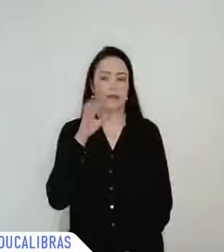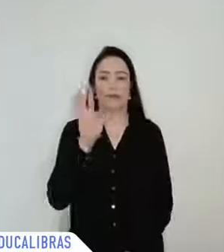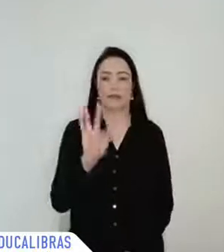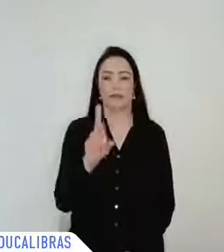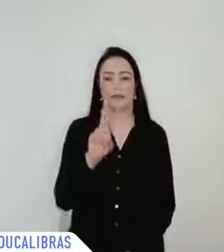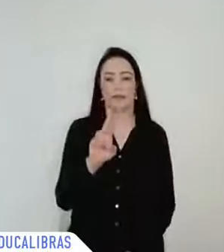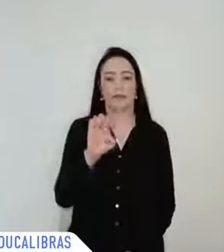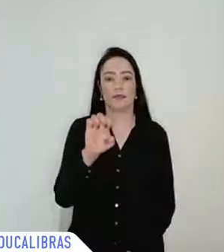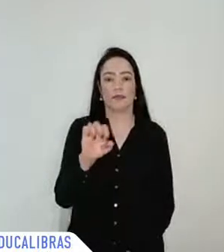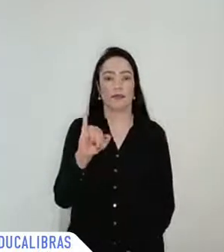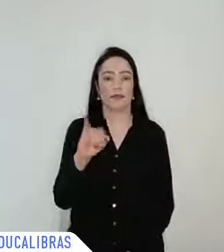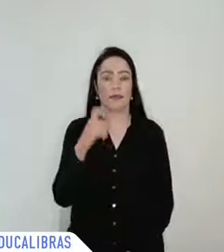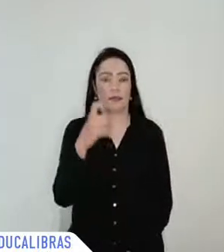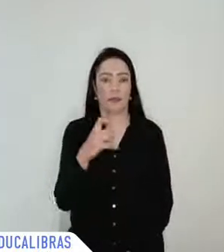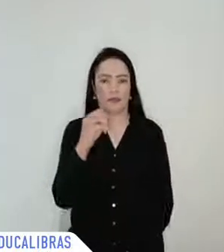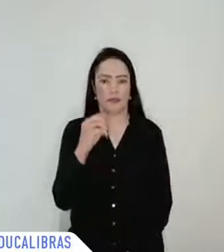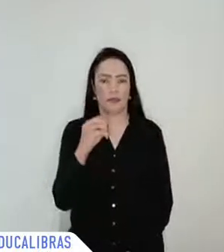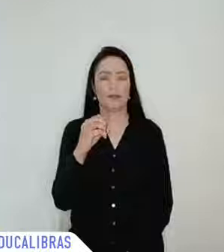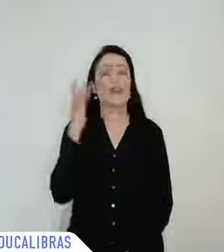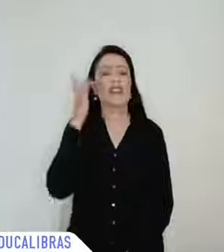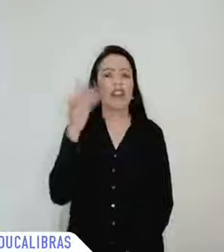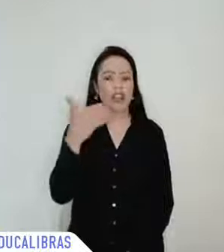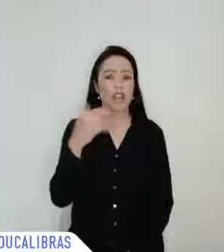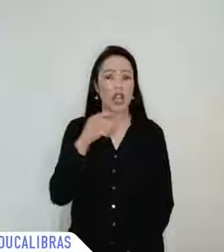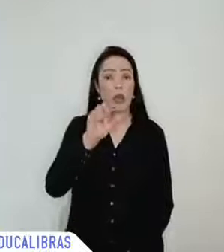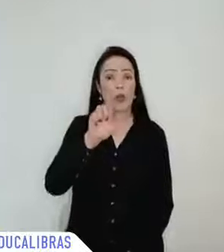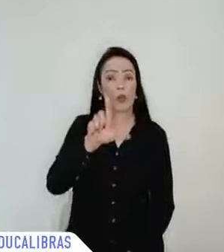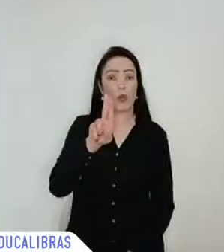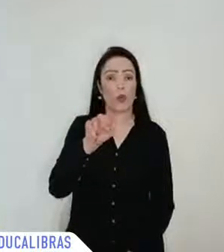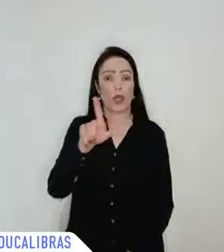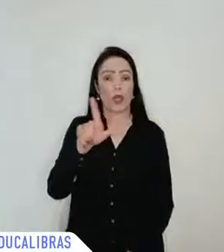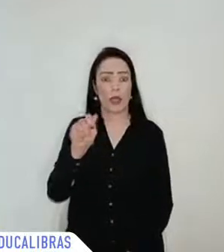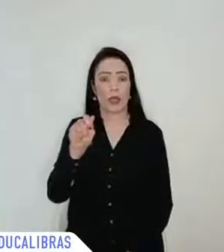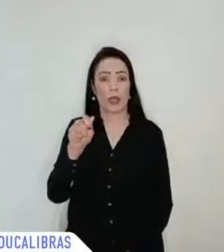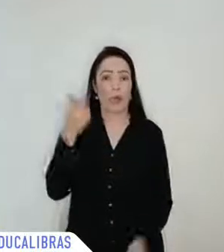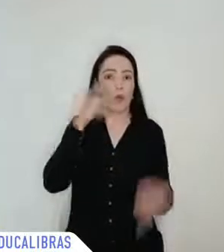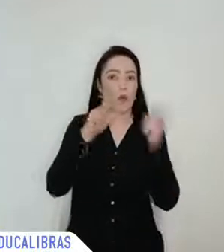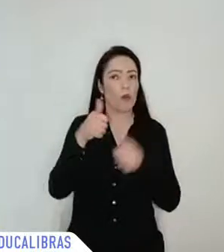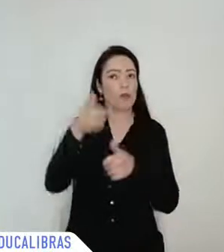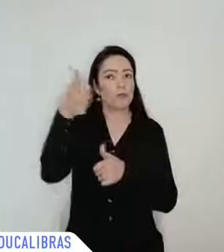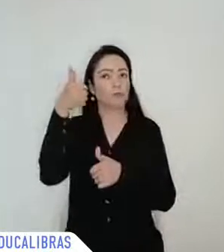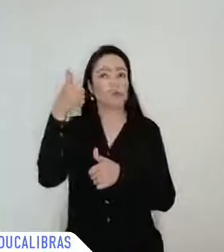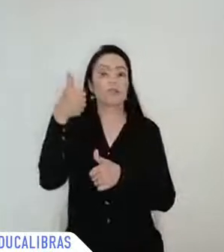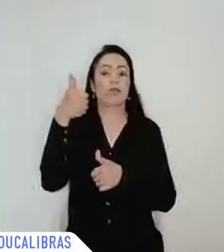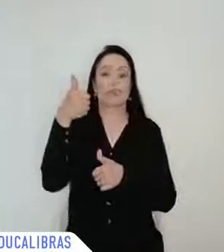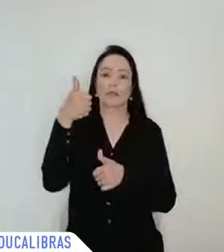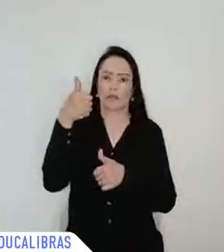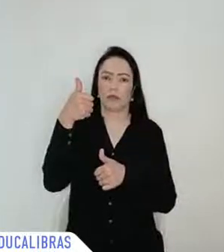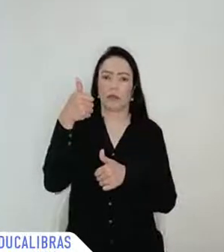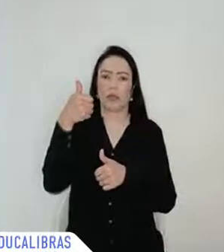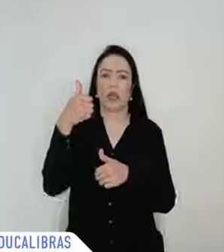Now a question to Marcelo Freixo. If Lula wins the election in 2022,